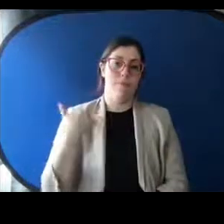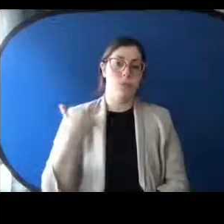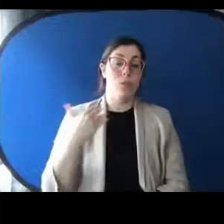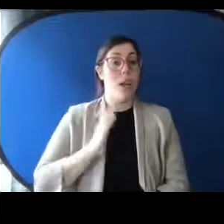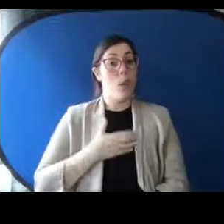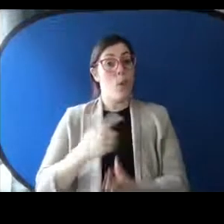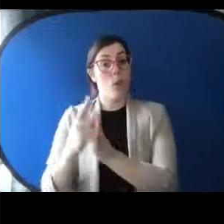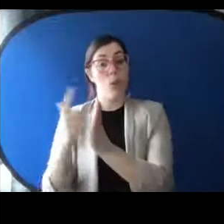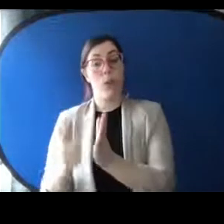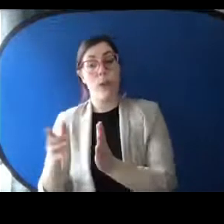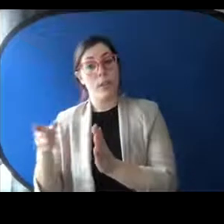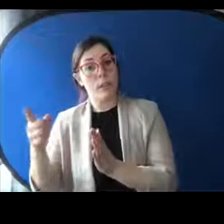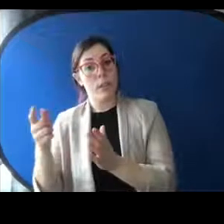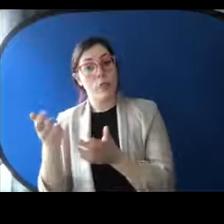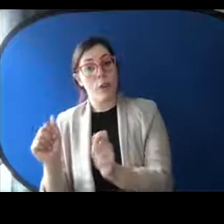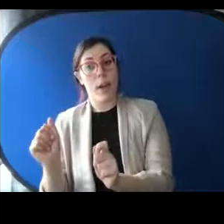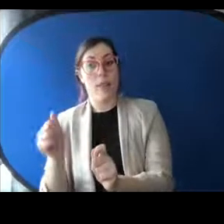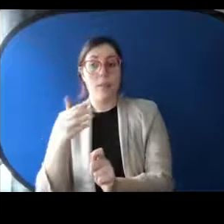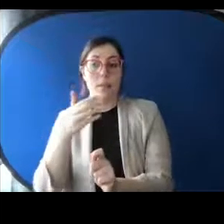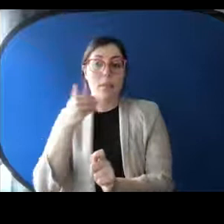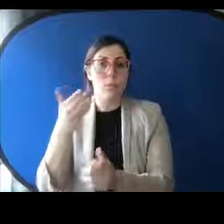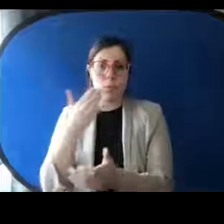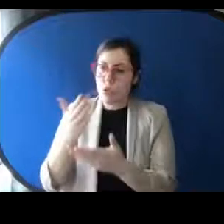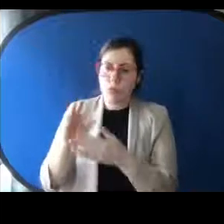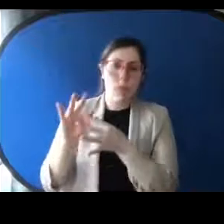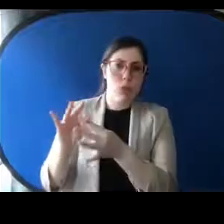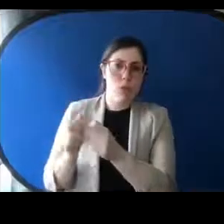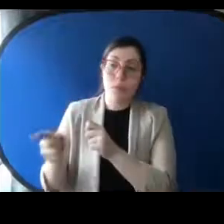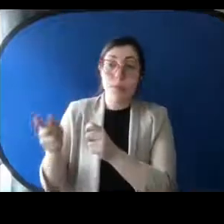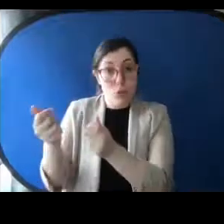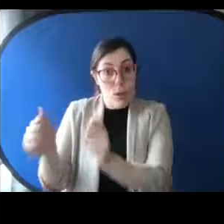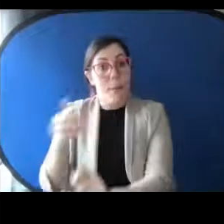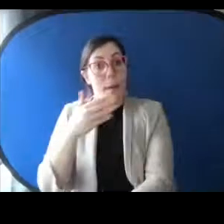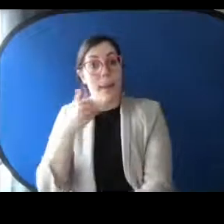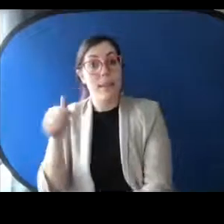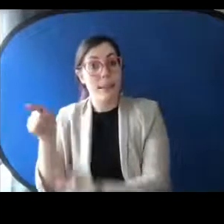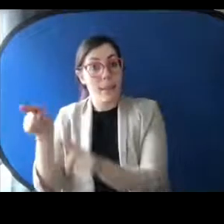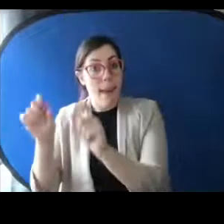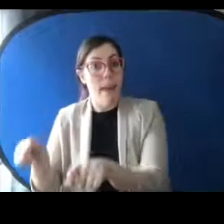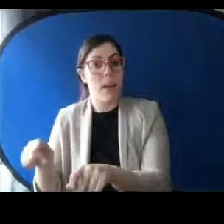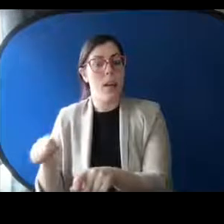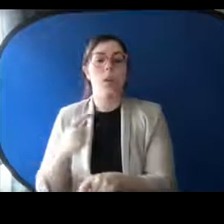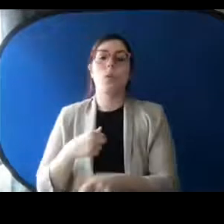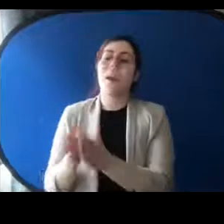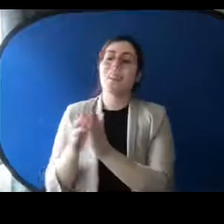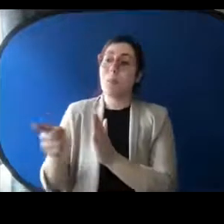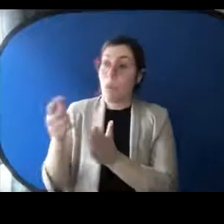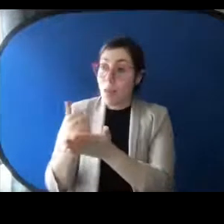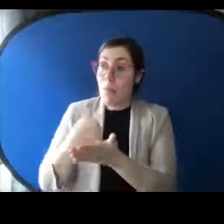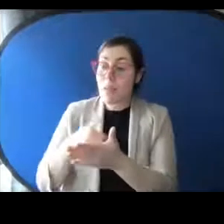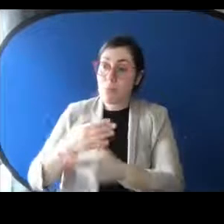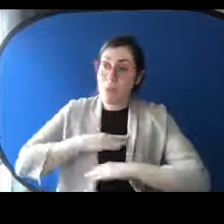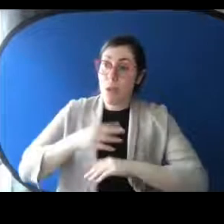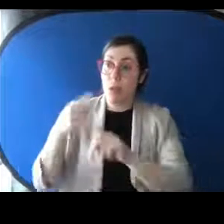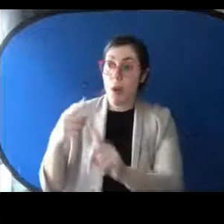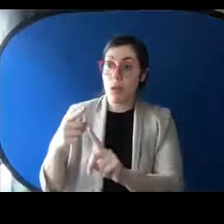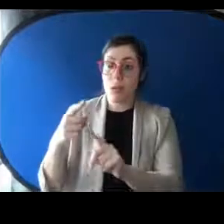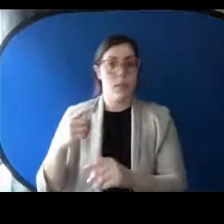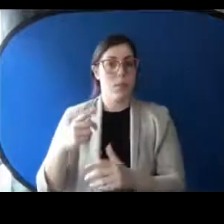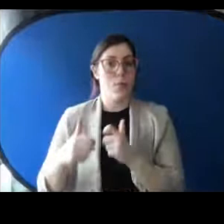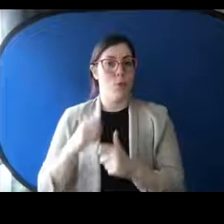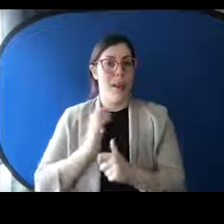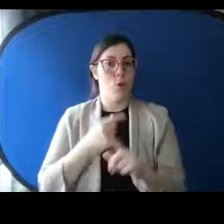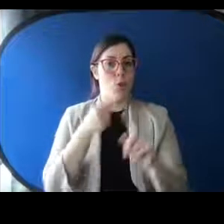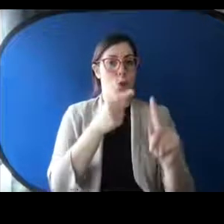best, and we actually have a very good relationship with them. We asked them to get us to our goals, but the problem was that our goals were